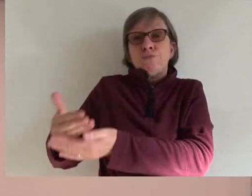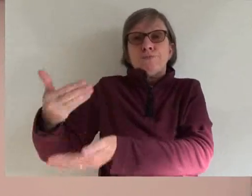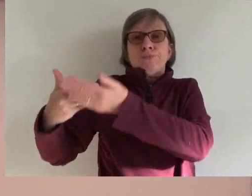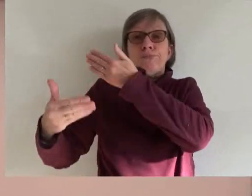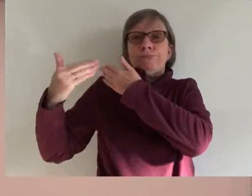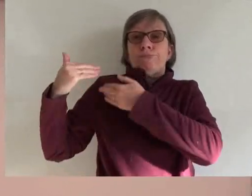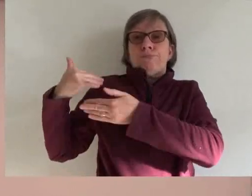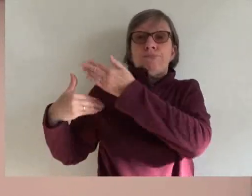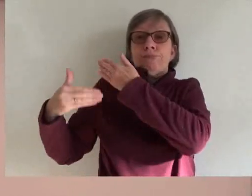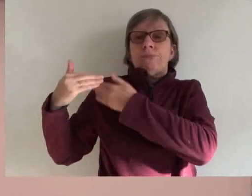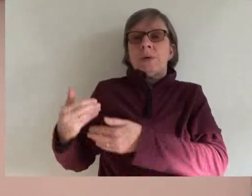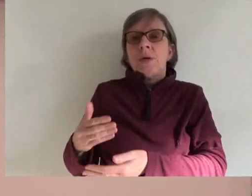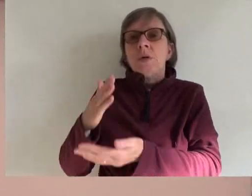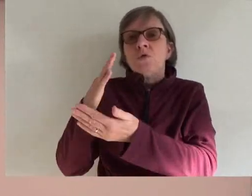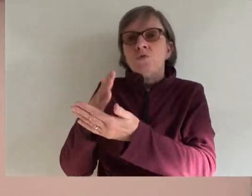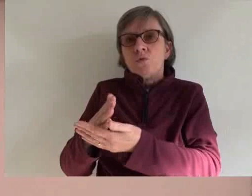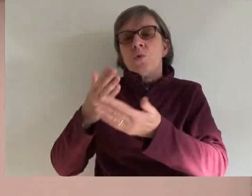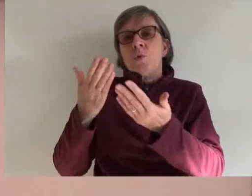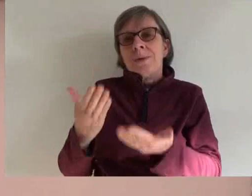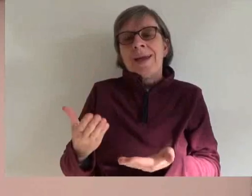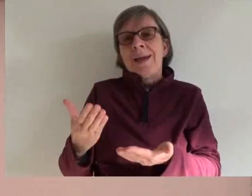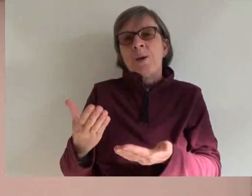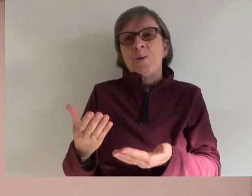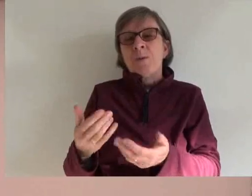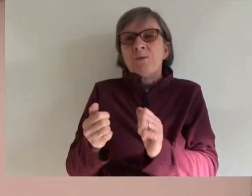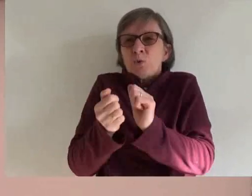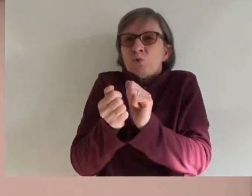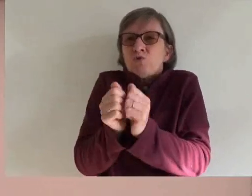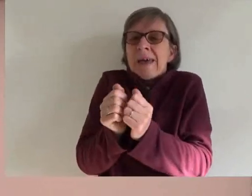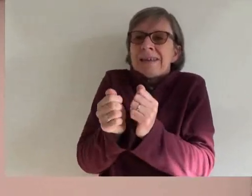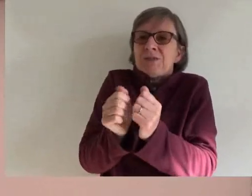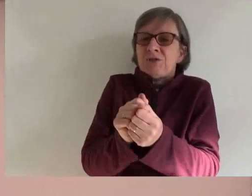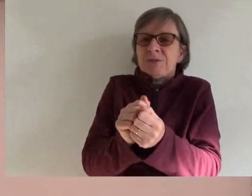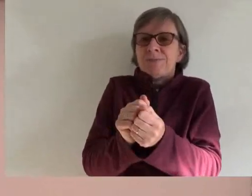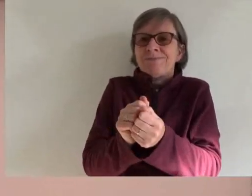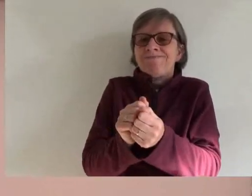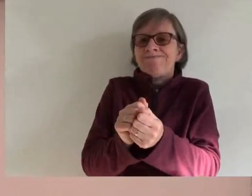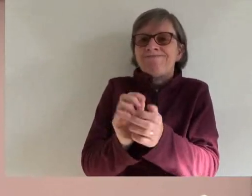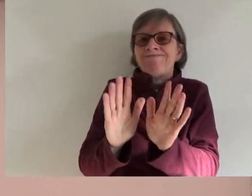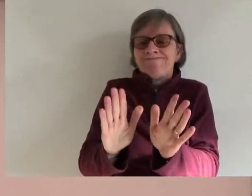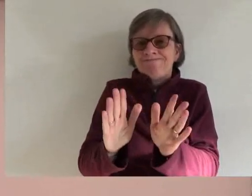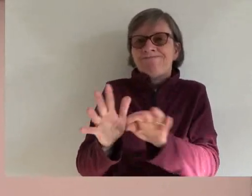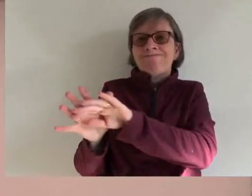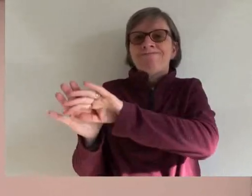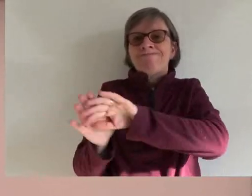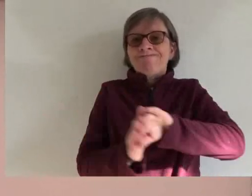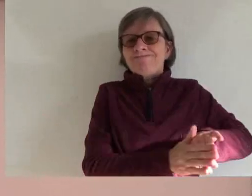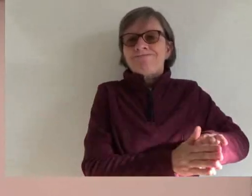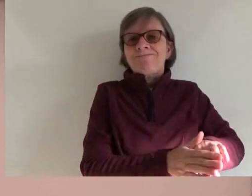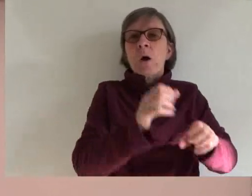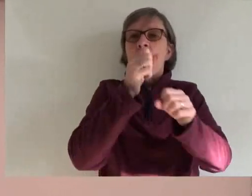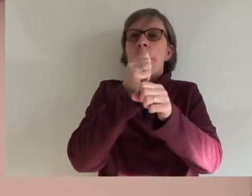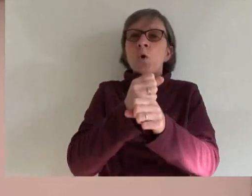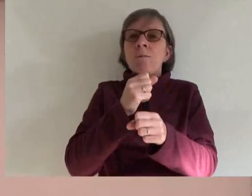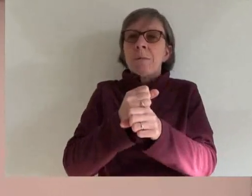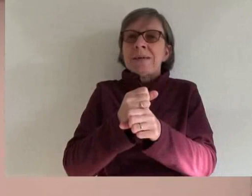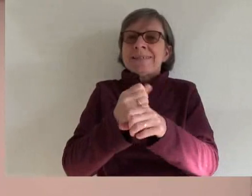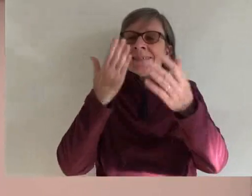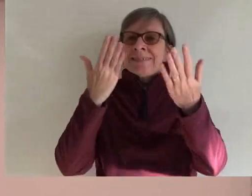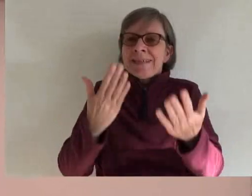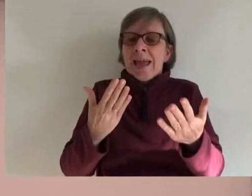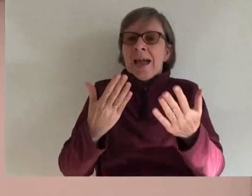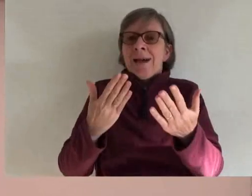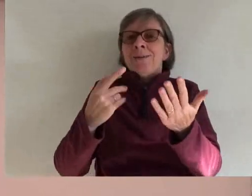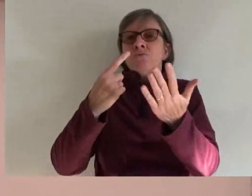tweaking in any way. You know, we see that the ministers at the moment government ministers getting all kind of mixed up and